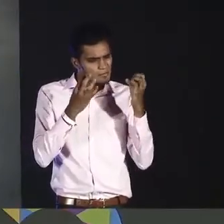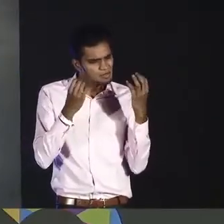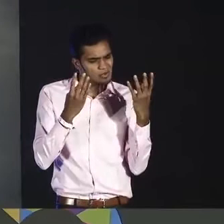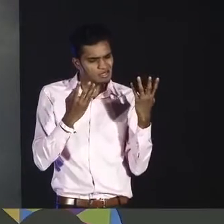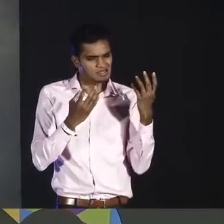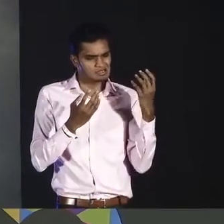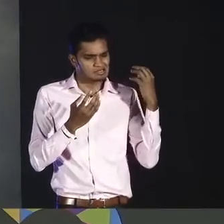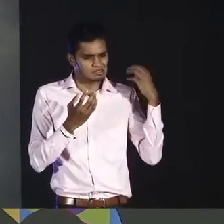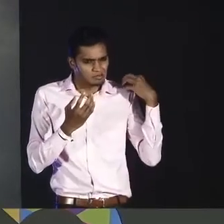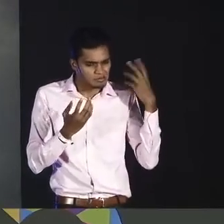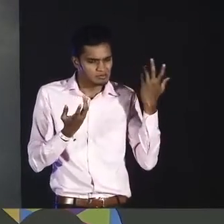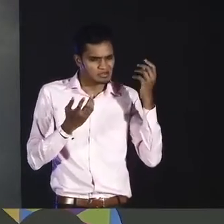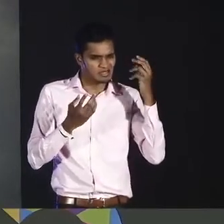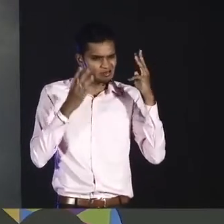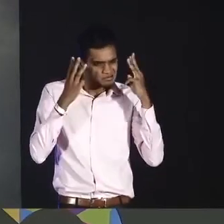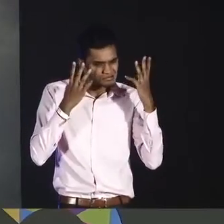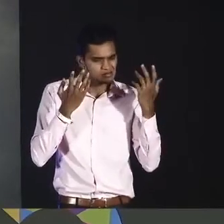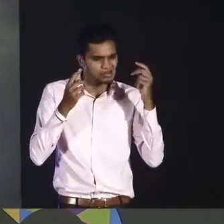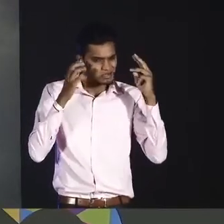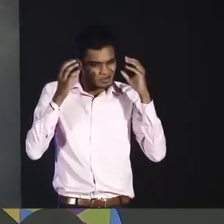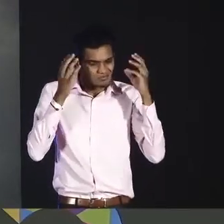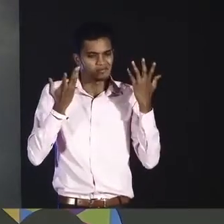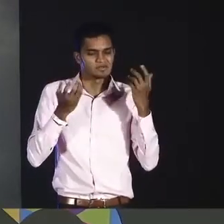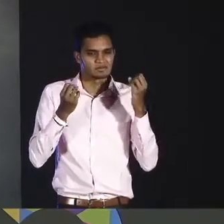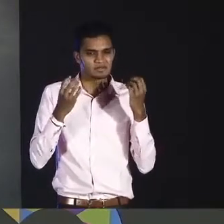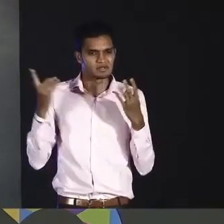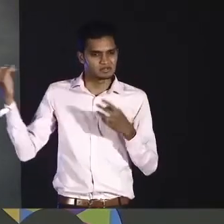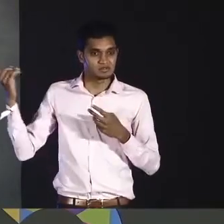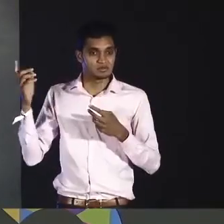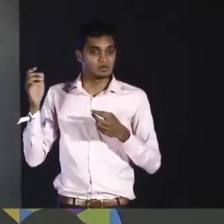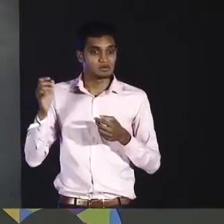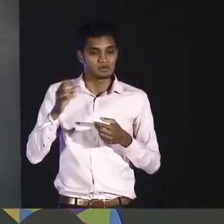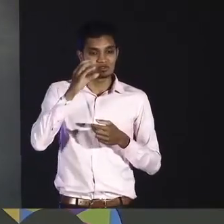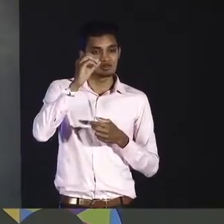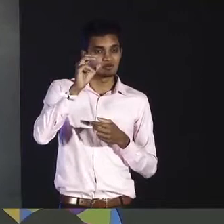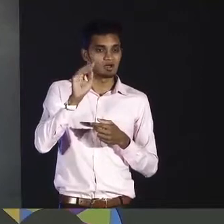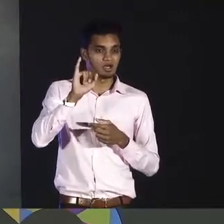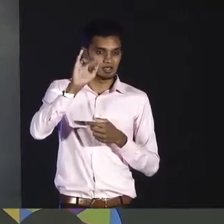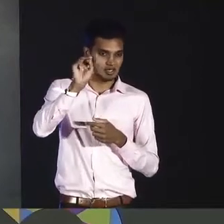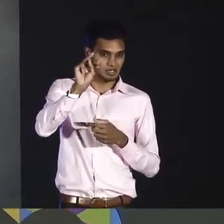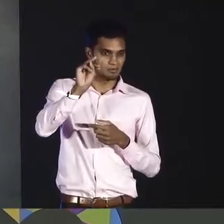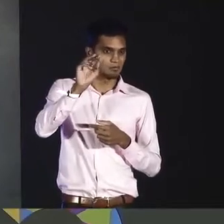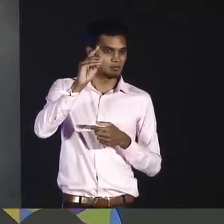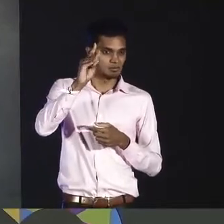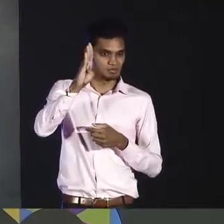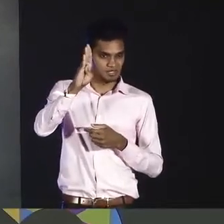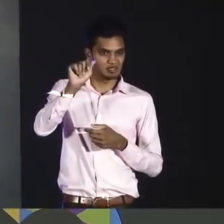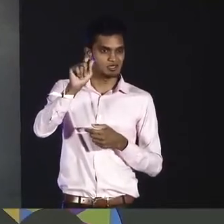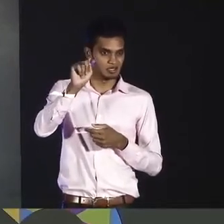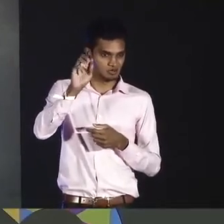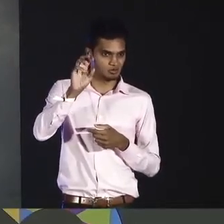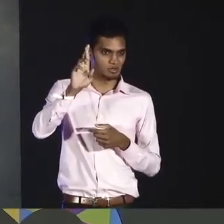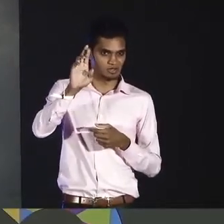I had gone to Coimbatore a few years back. I was called by the Institute of Chartered Accountants to speak to the CPT